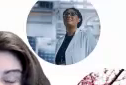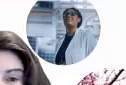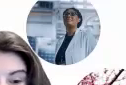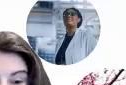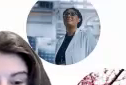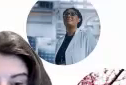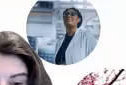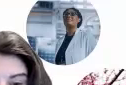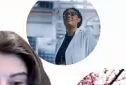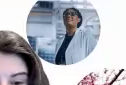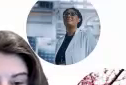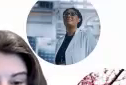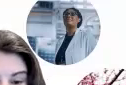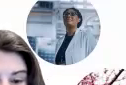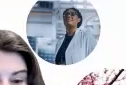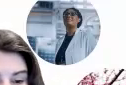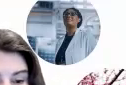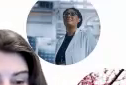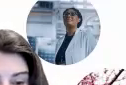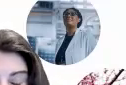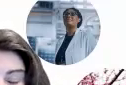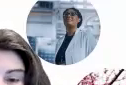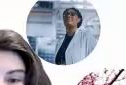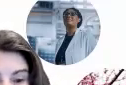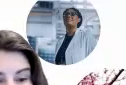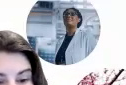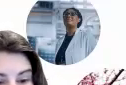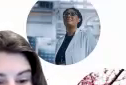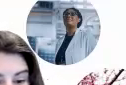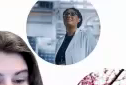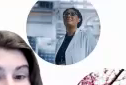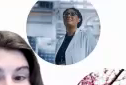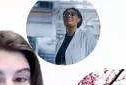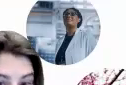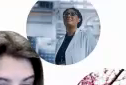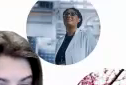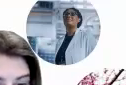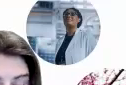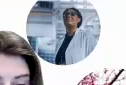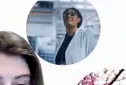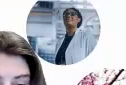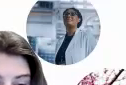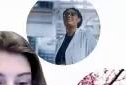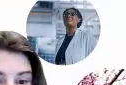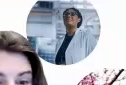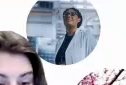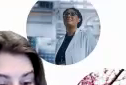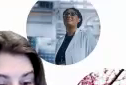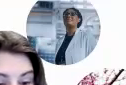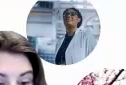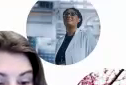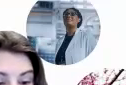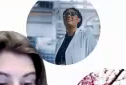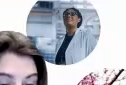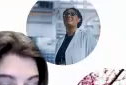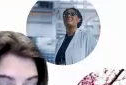advising, cohort-based learning, structured academic supports, and other financial and psychosocial resources. In